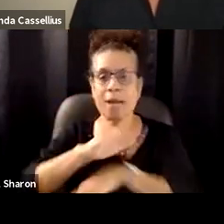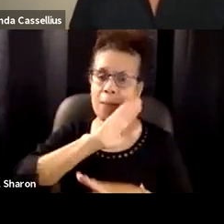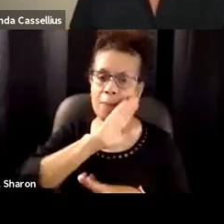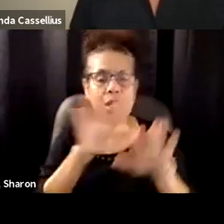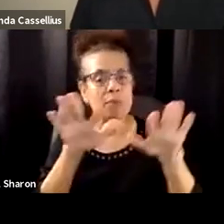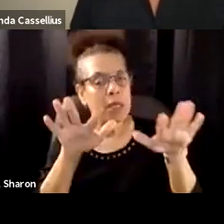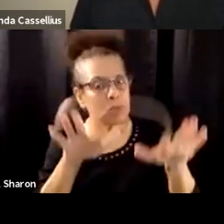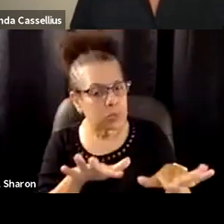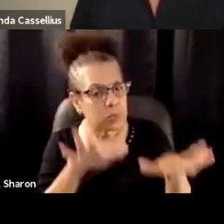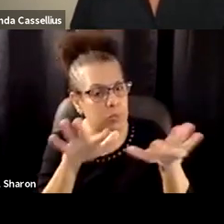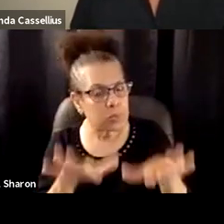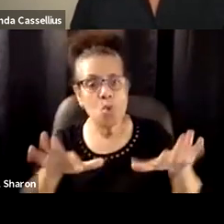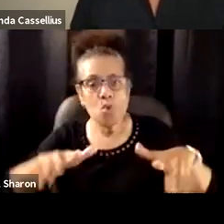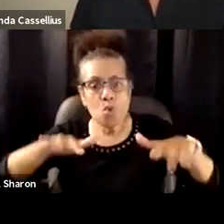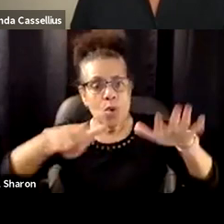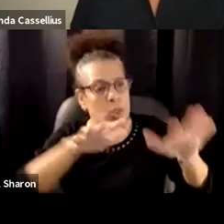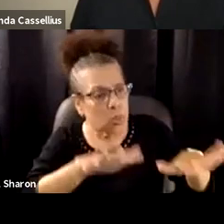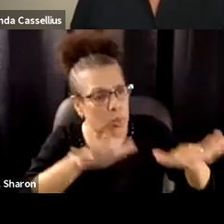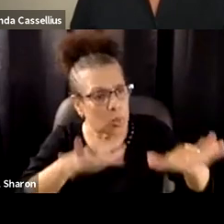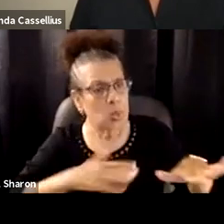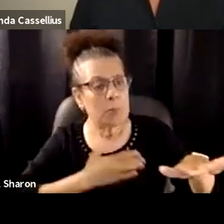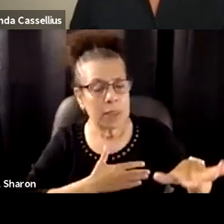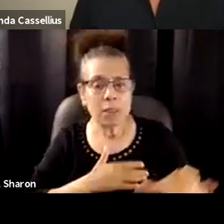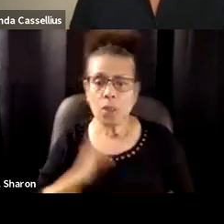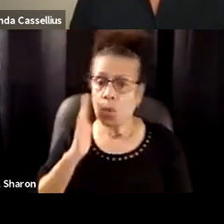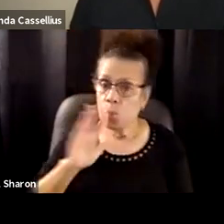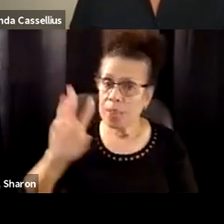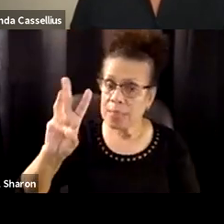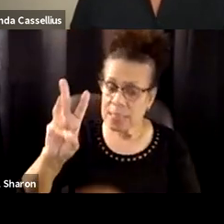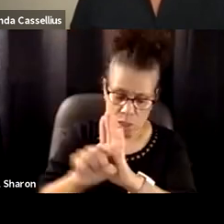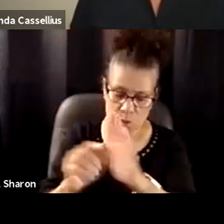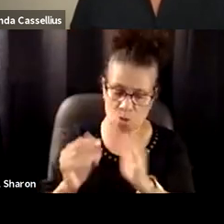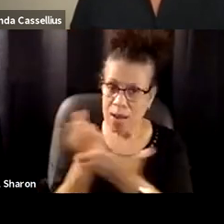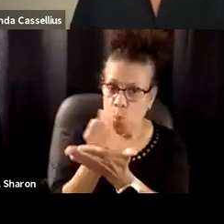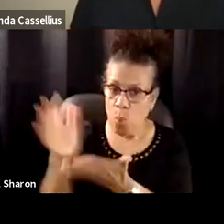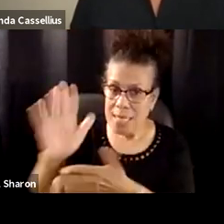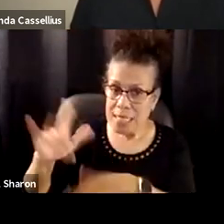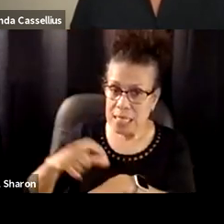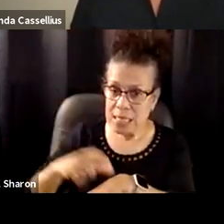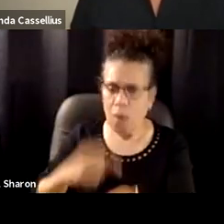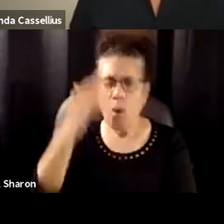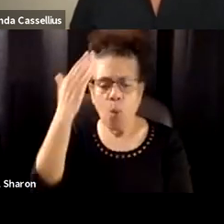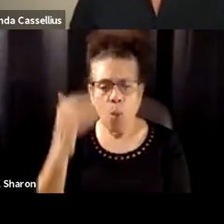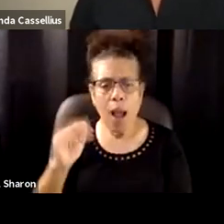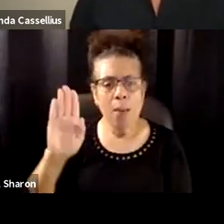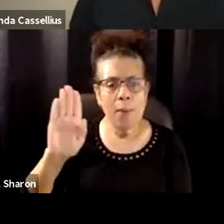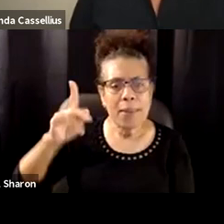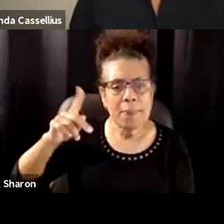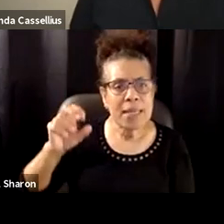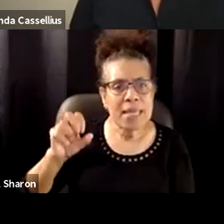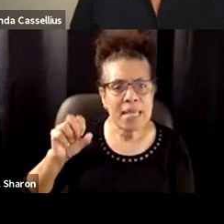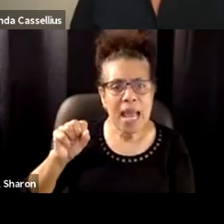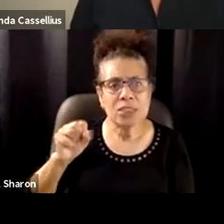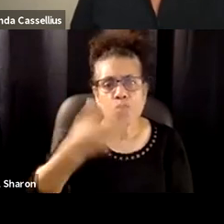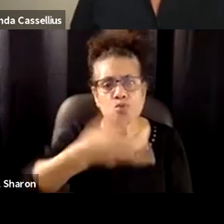anxiety about school will sixth grade be a waste of time why would bps take away his two favorite